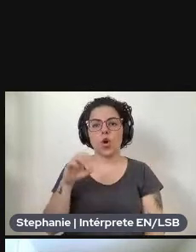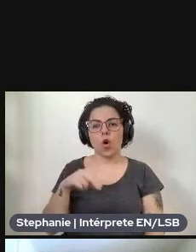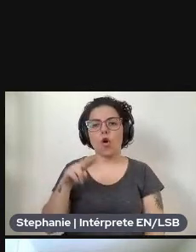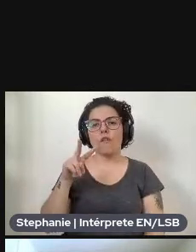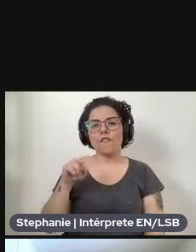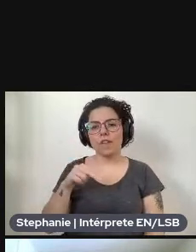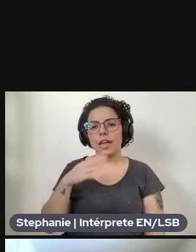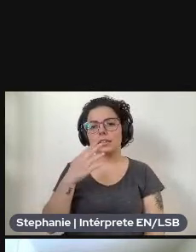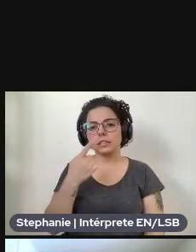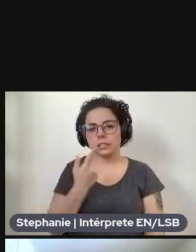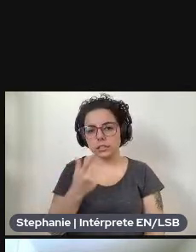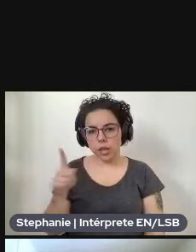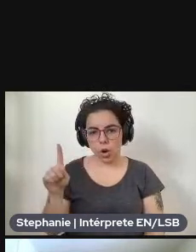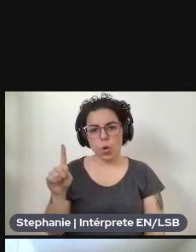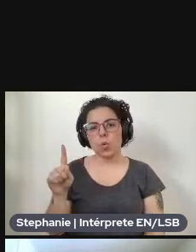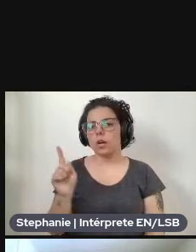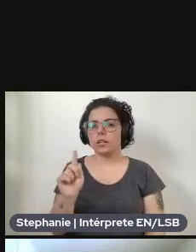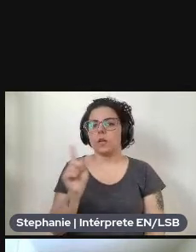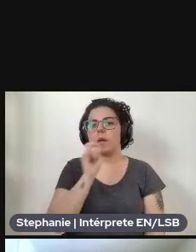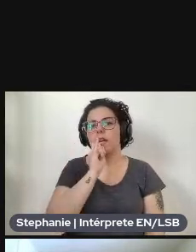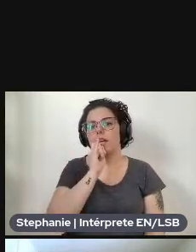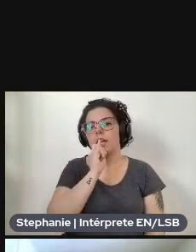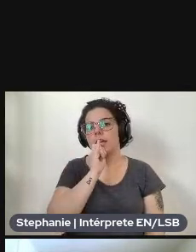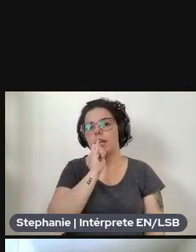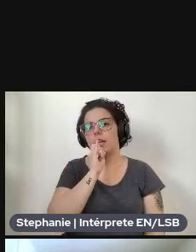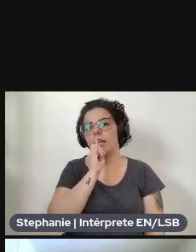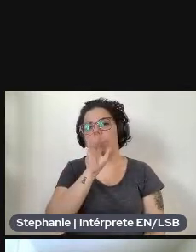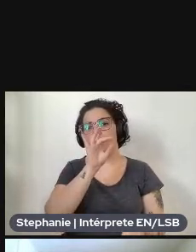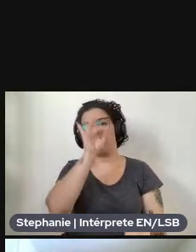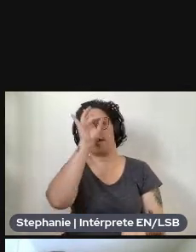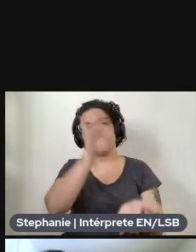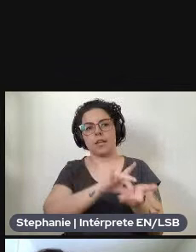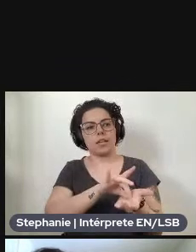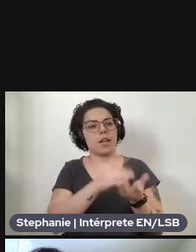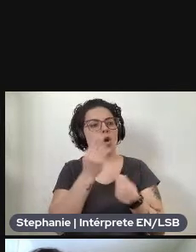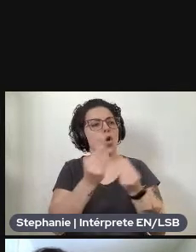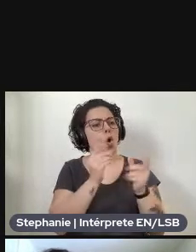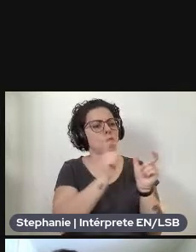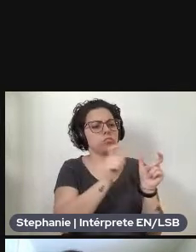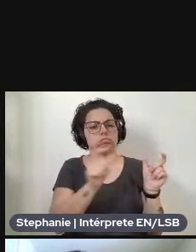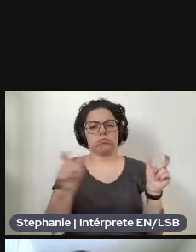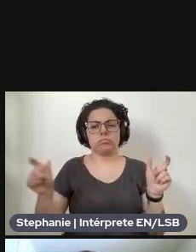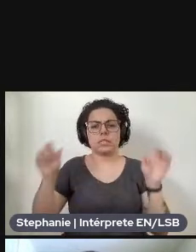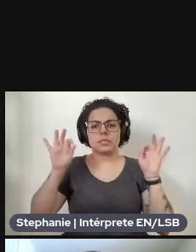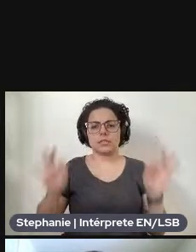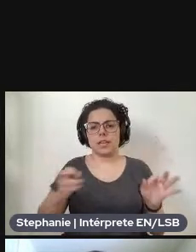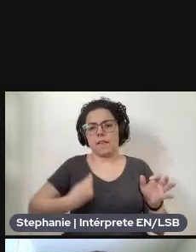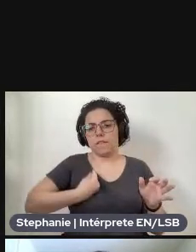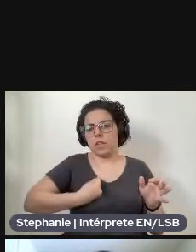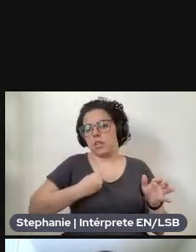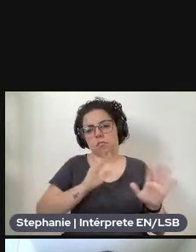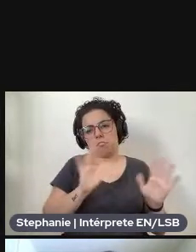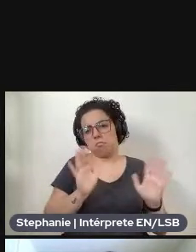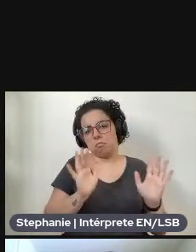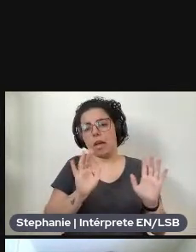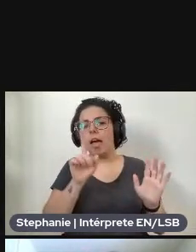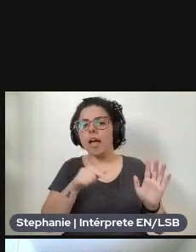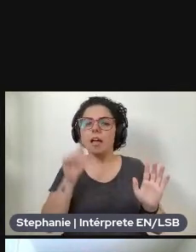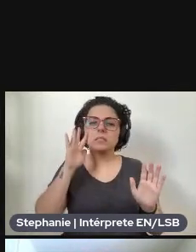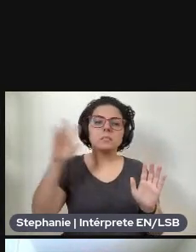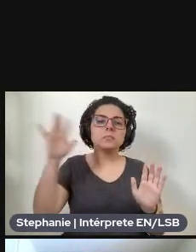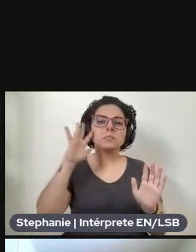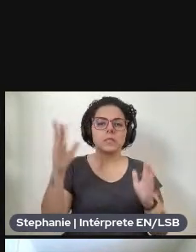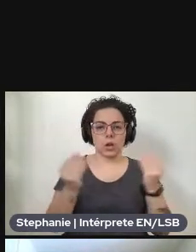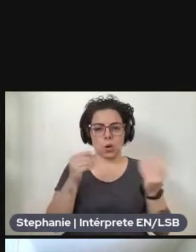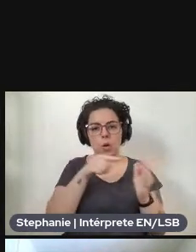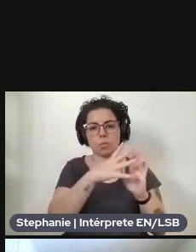convention and do not reflect the actual order of the elements involved. Possible word order templates are